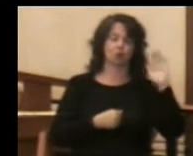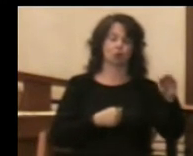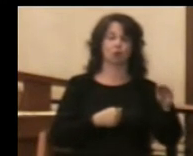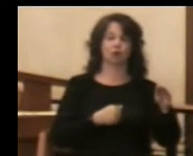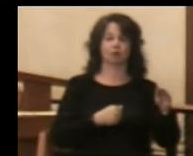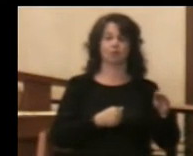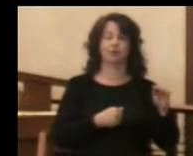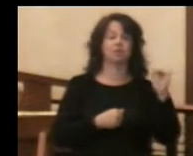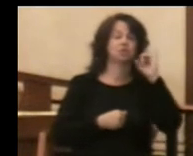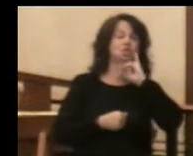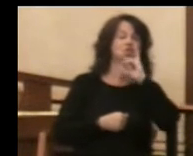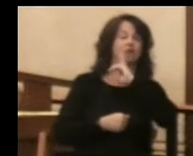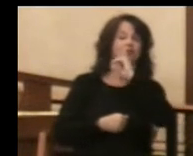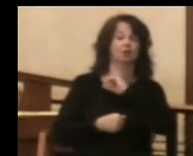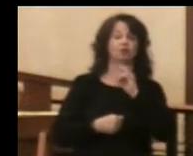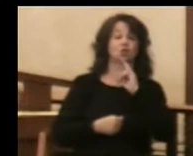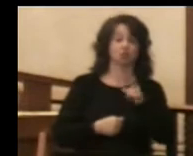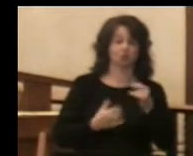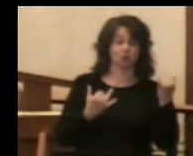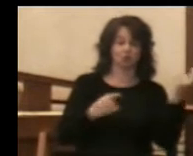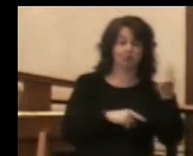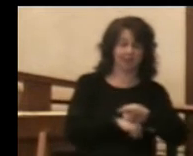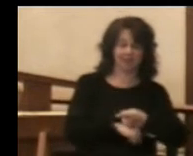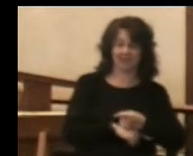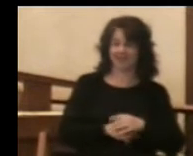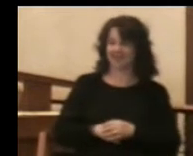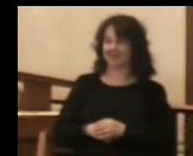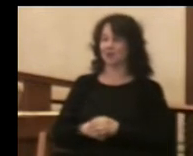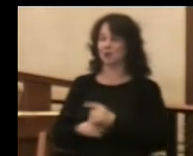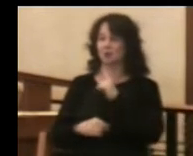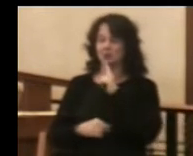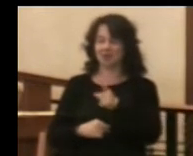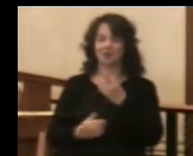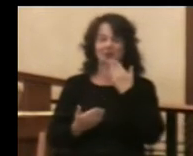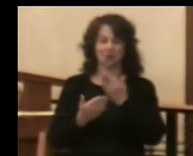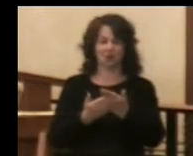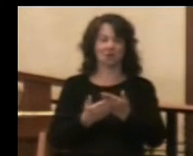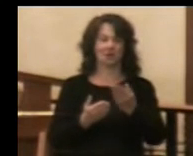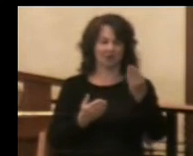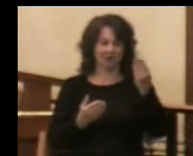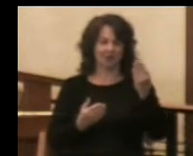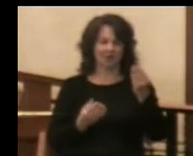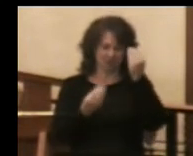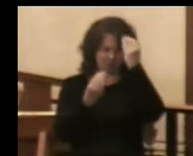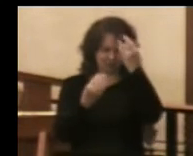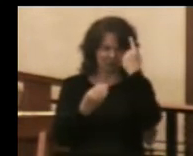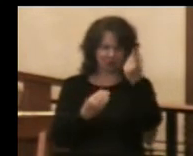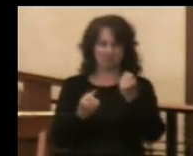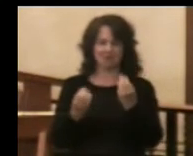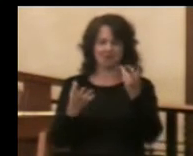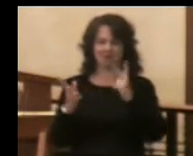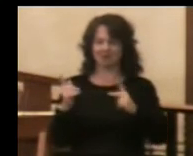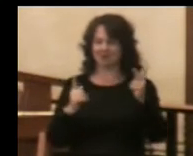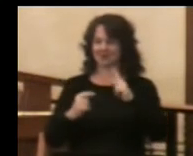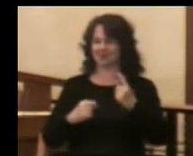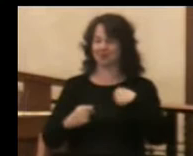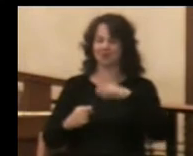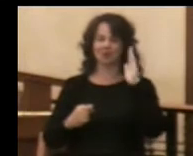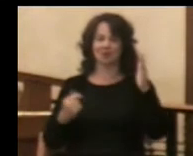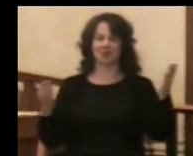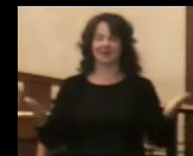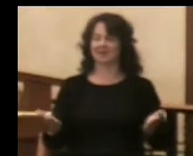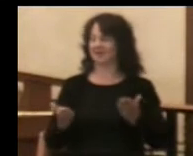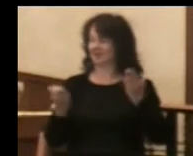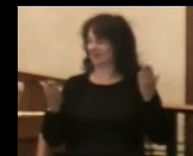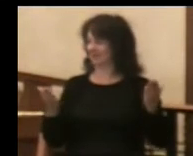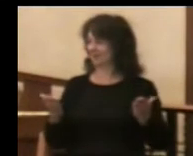for sure today. So that is really good news for many folks. And we will be gathering in